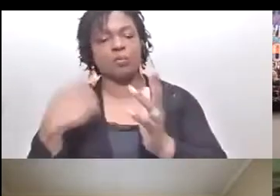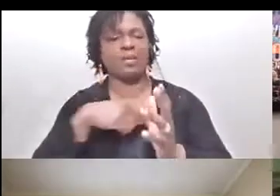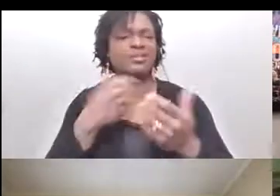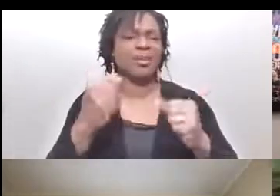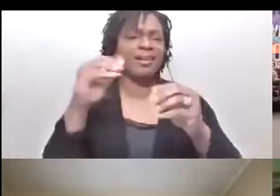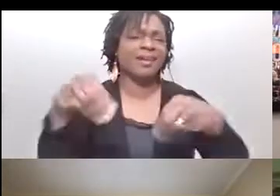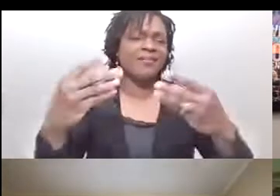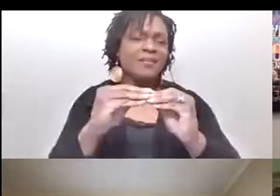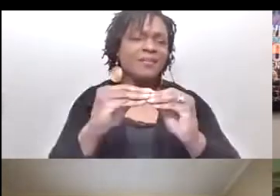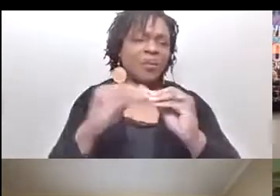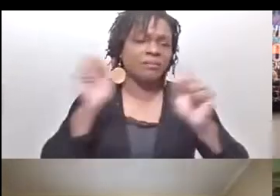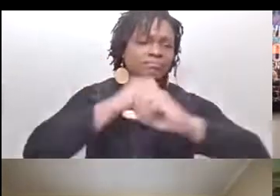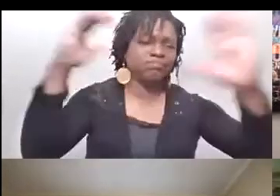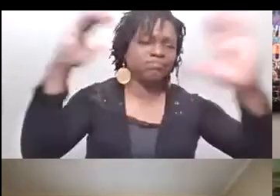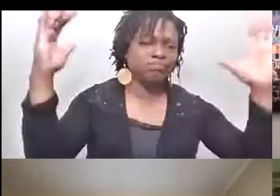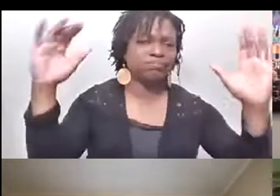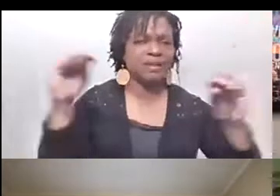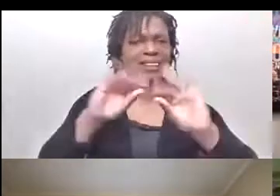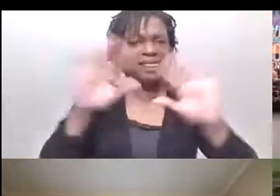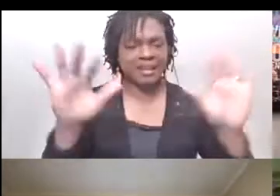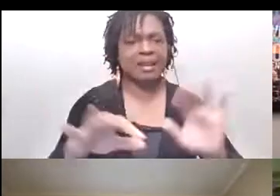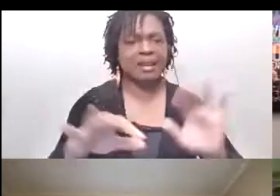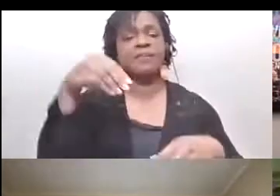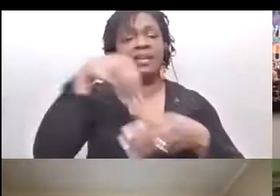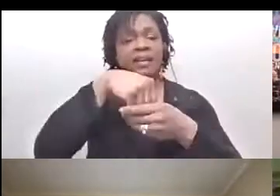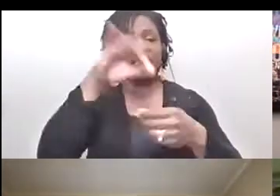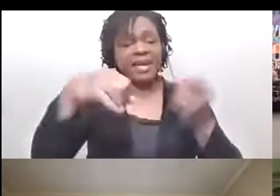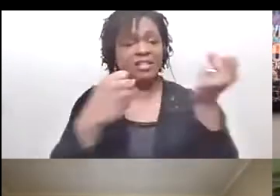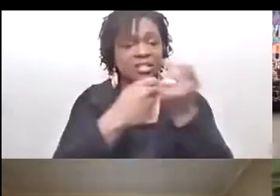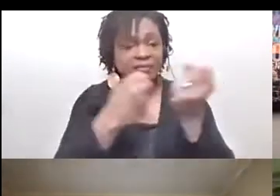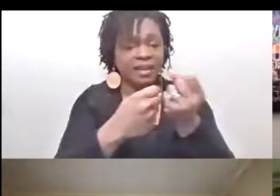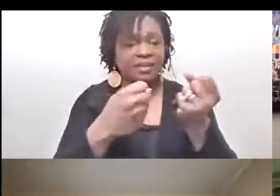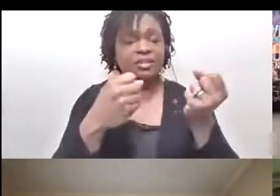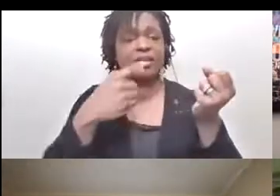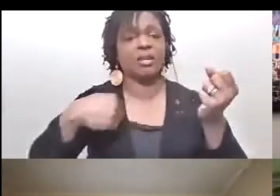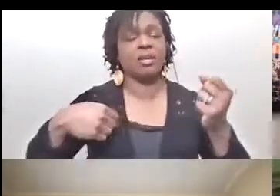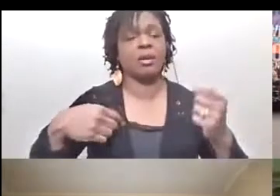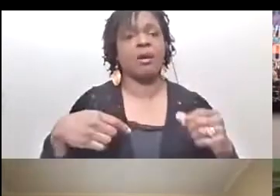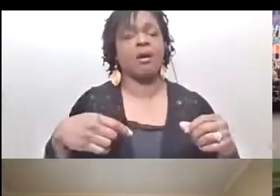a disability. And the justification, um,